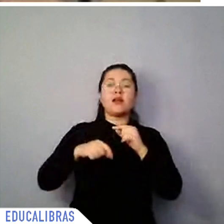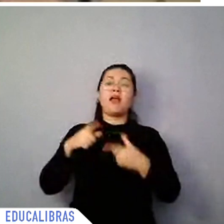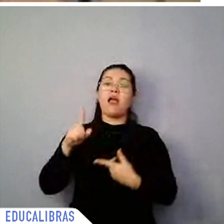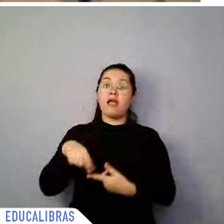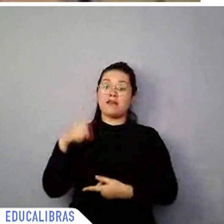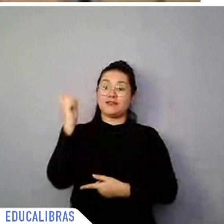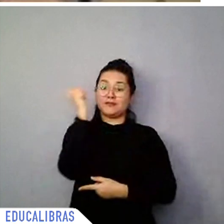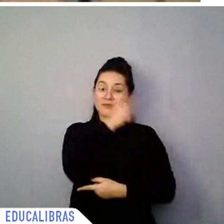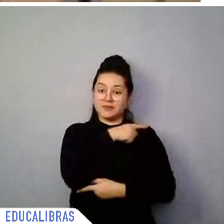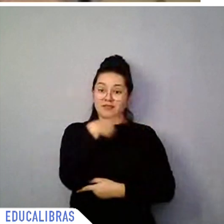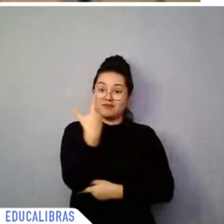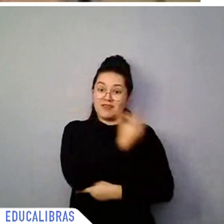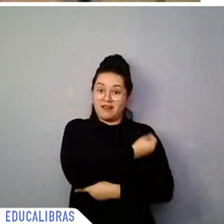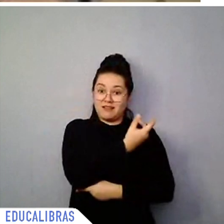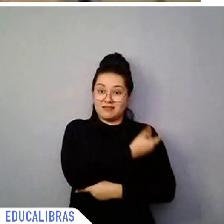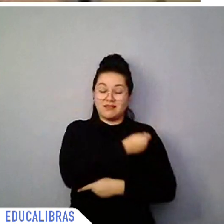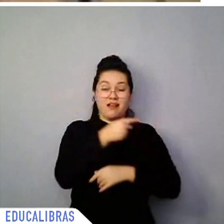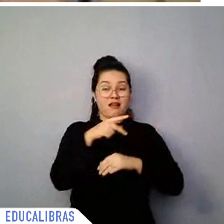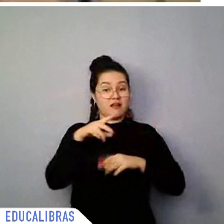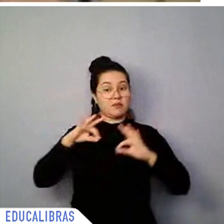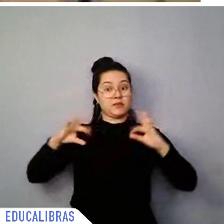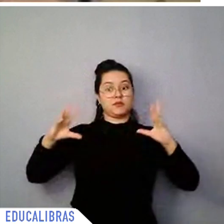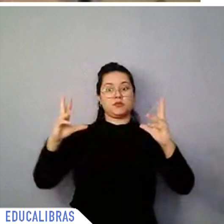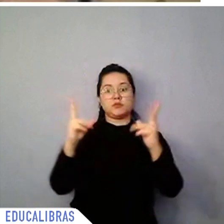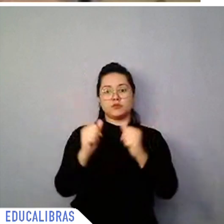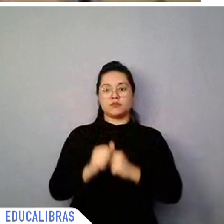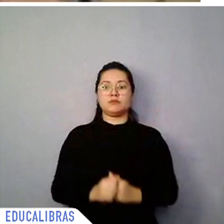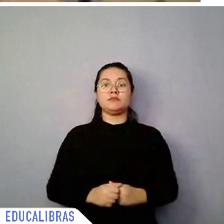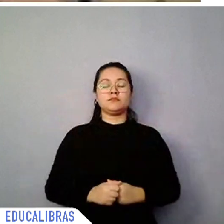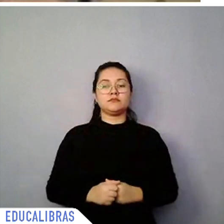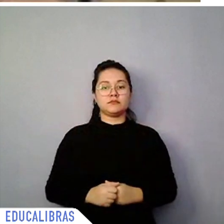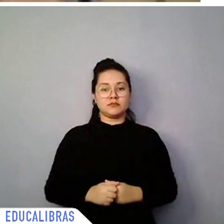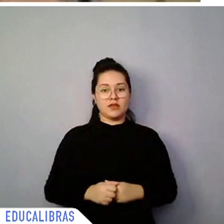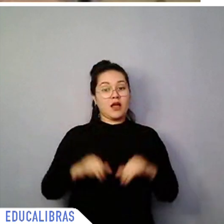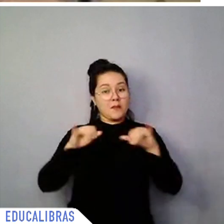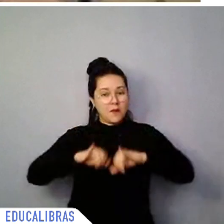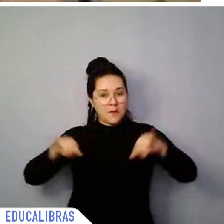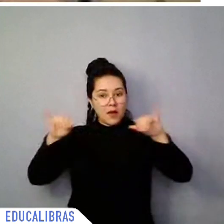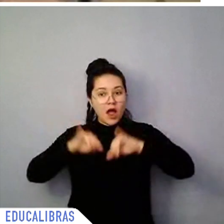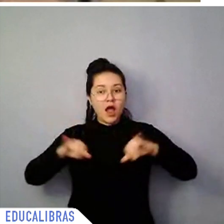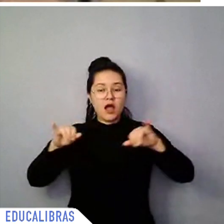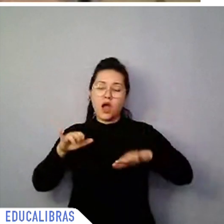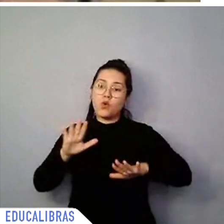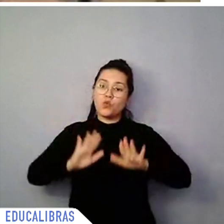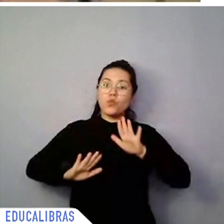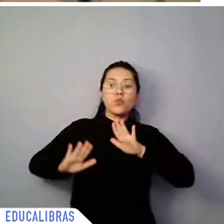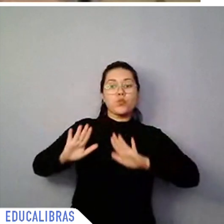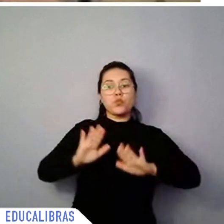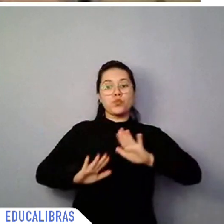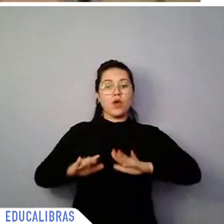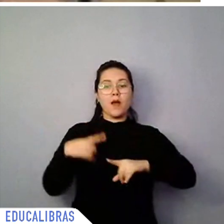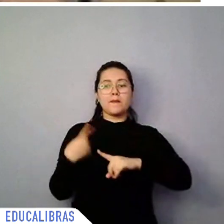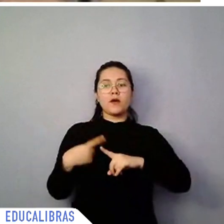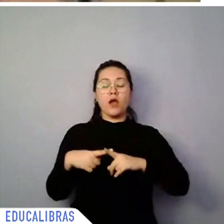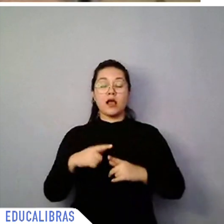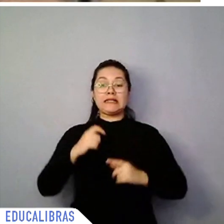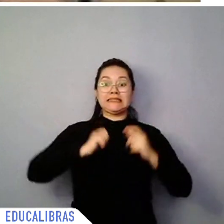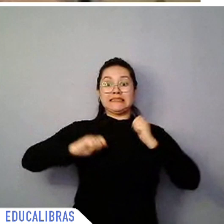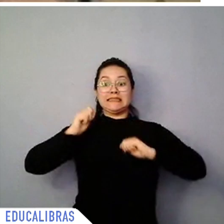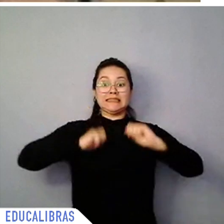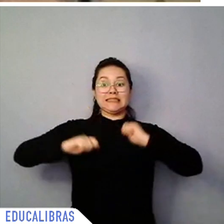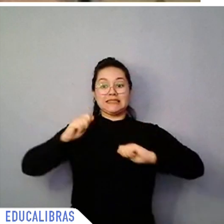affect your life. And so we have many other difficulties, and we need to control